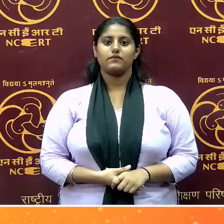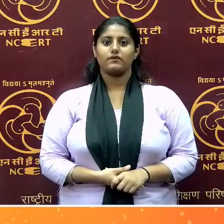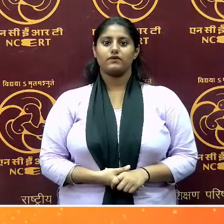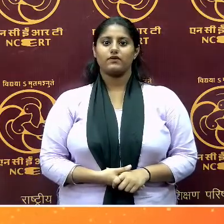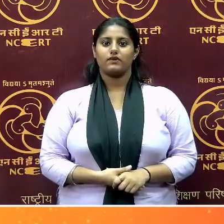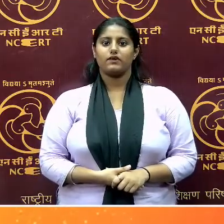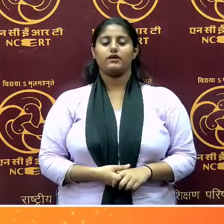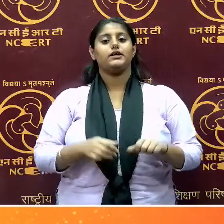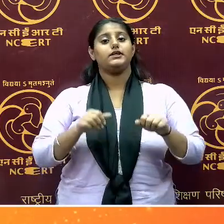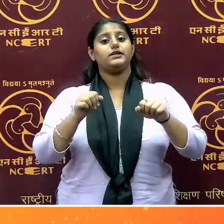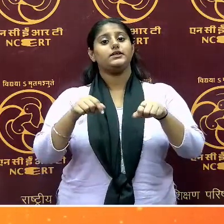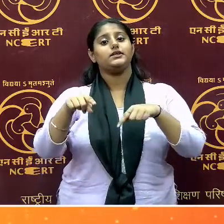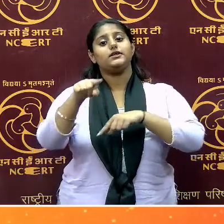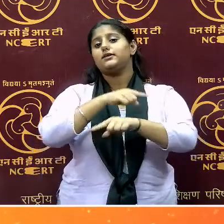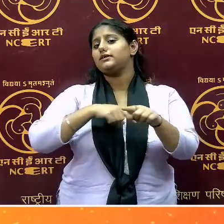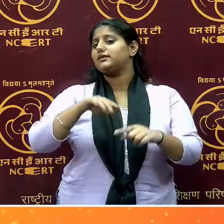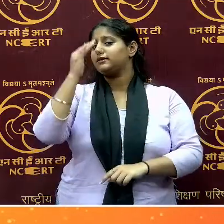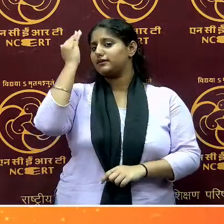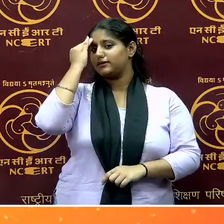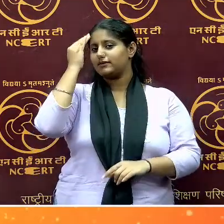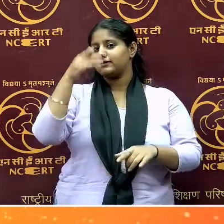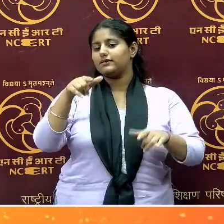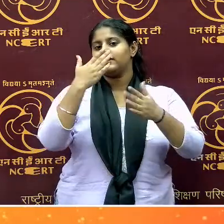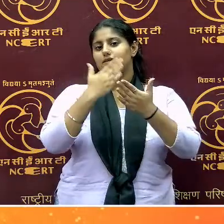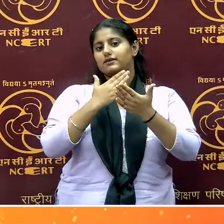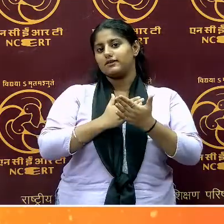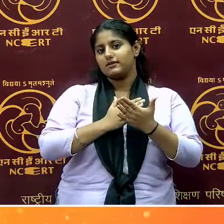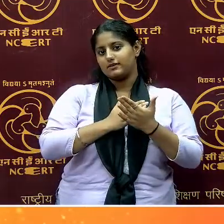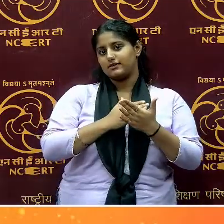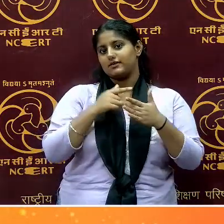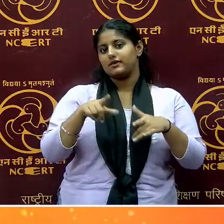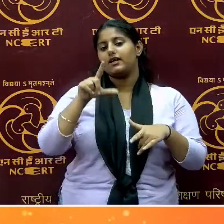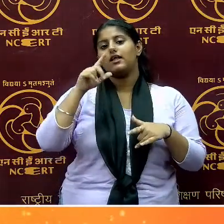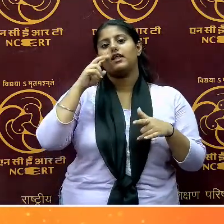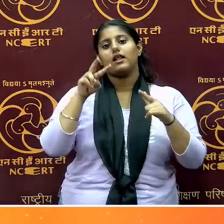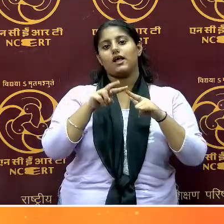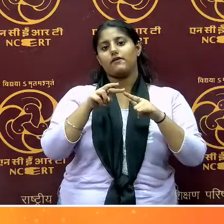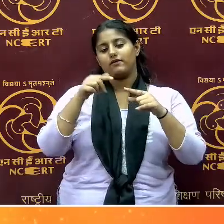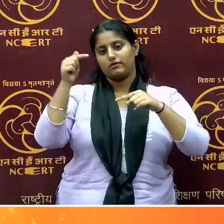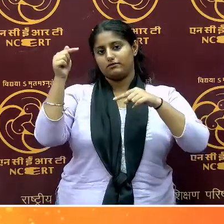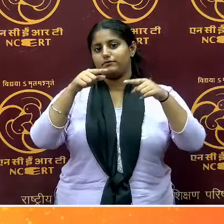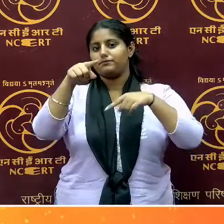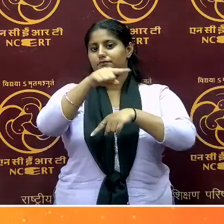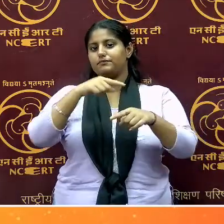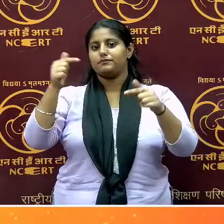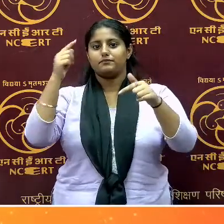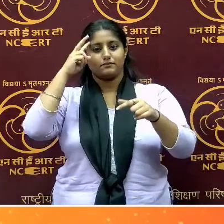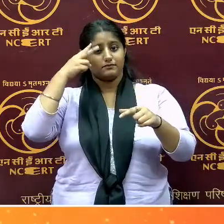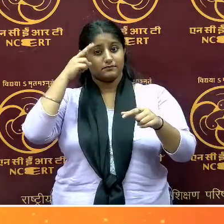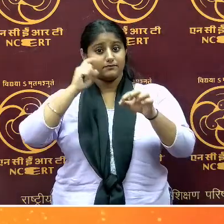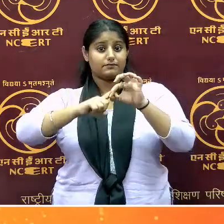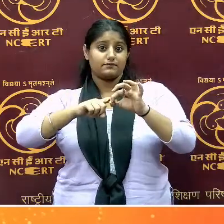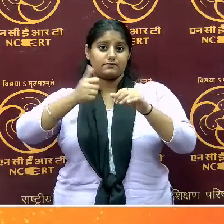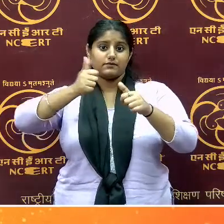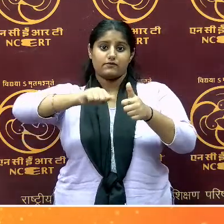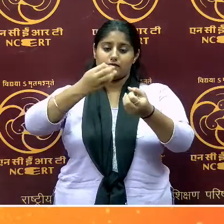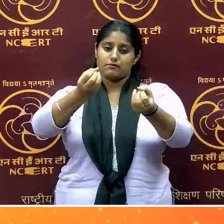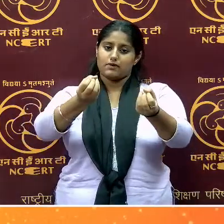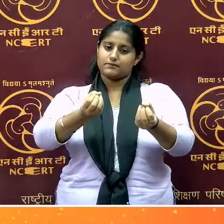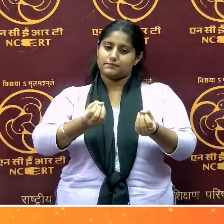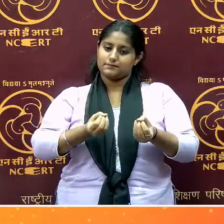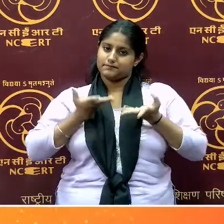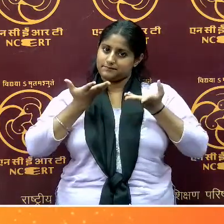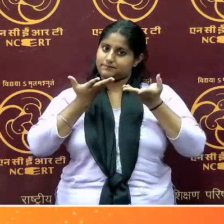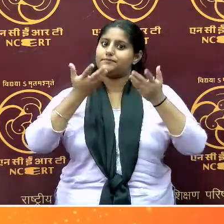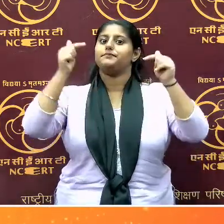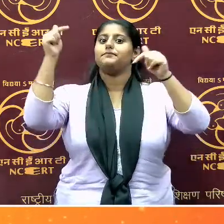dth.class5@ciet.nic.in. And yes, as you all know, this session of ours is live and interactive, so you can also drop your comments, your feedbacks or your